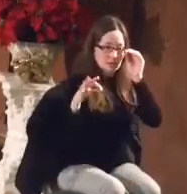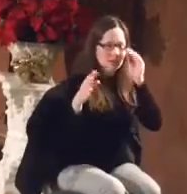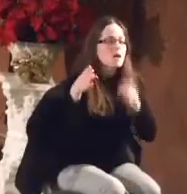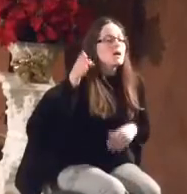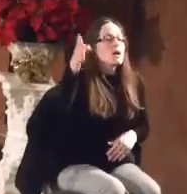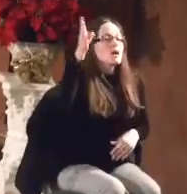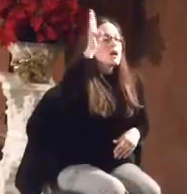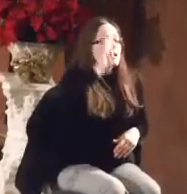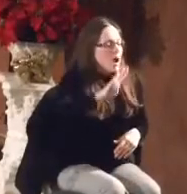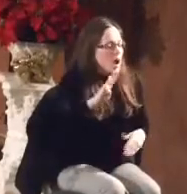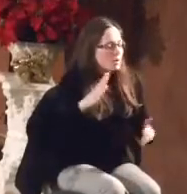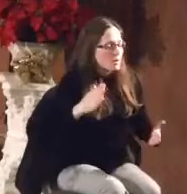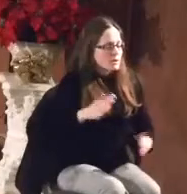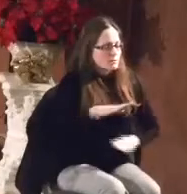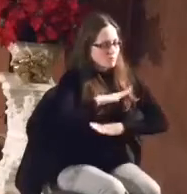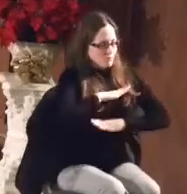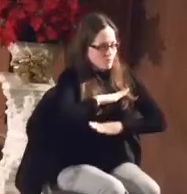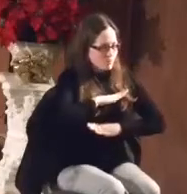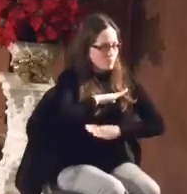dwell in him.